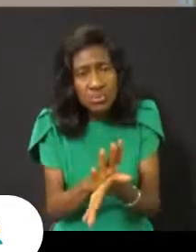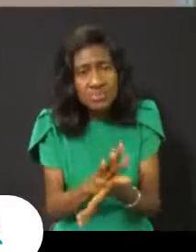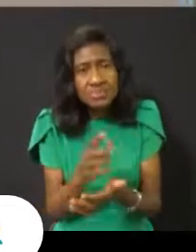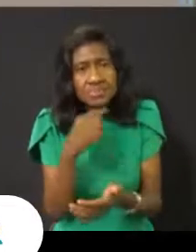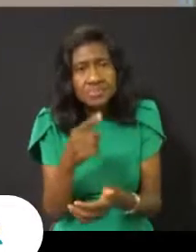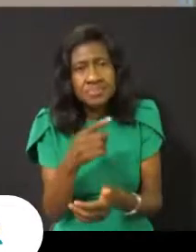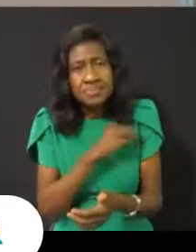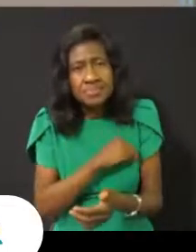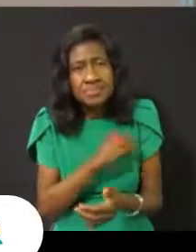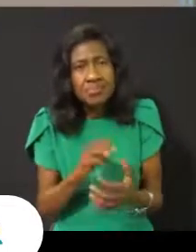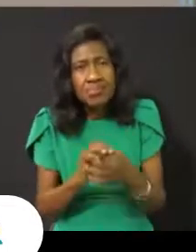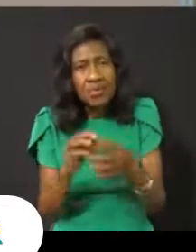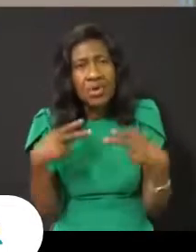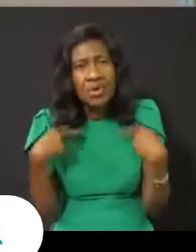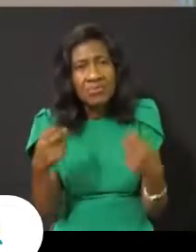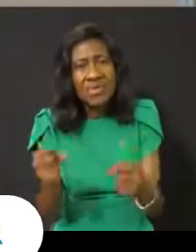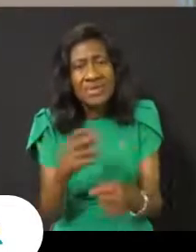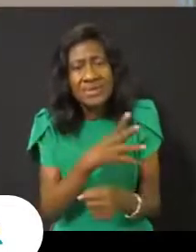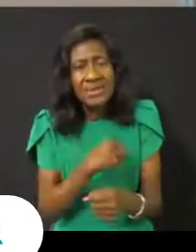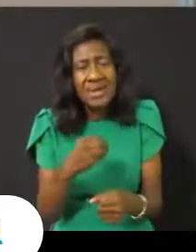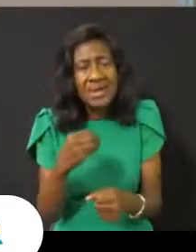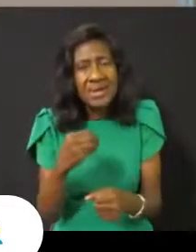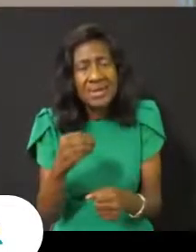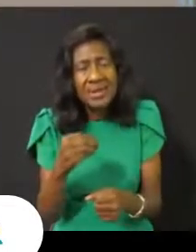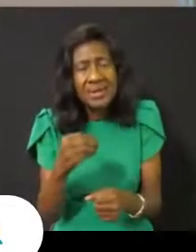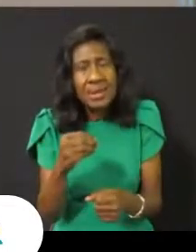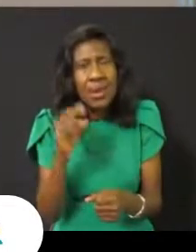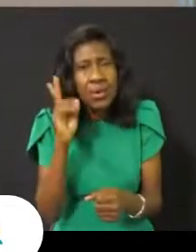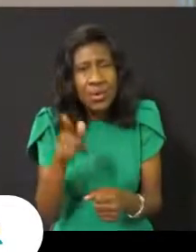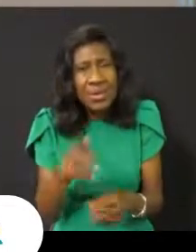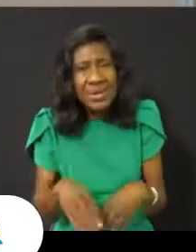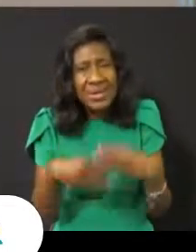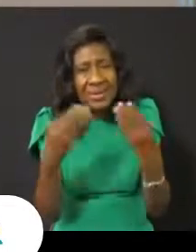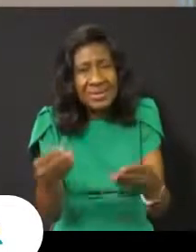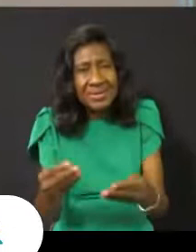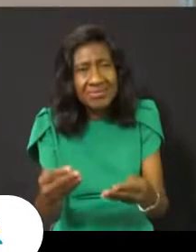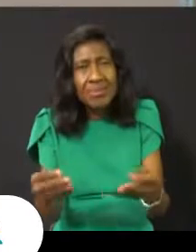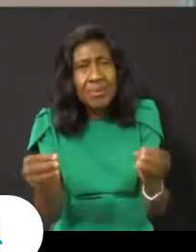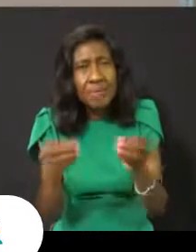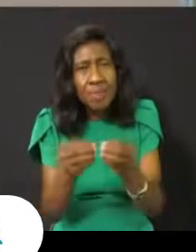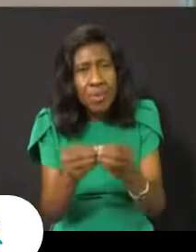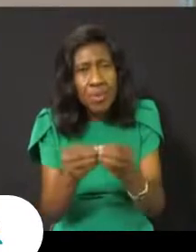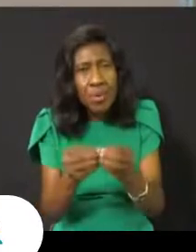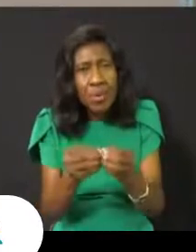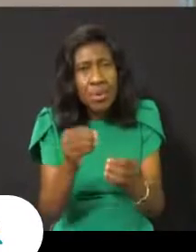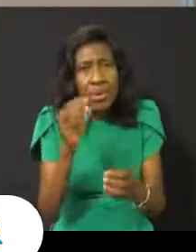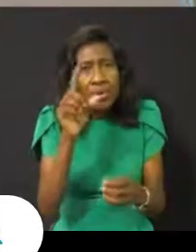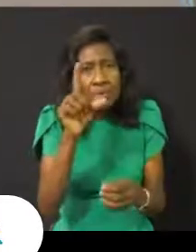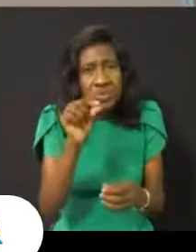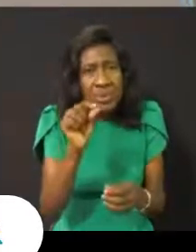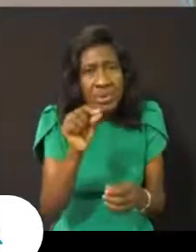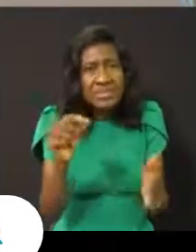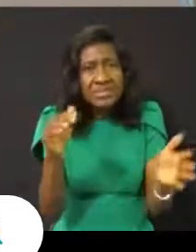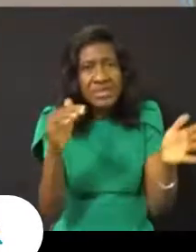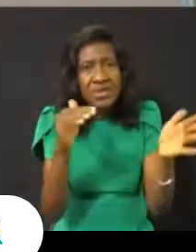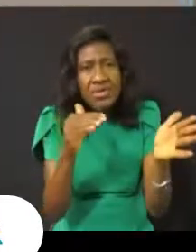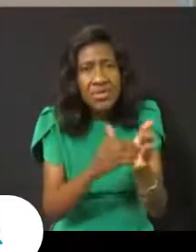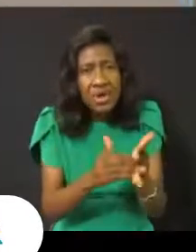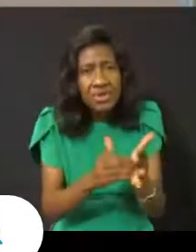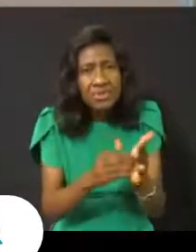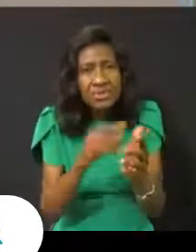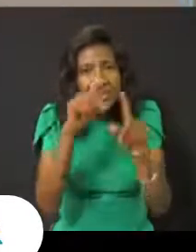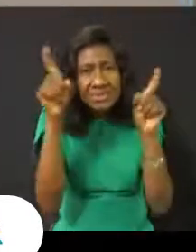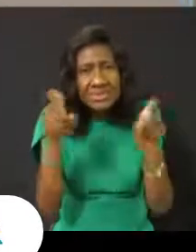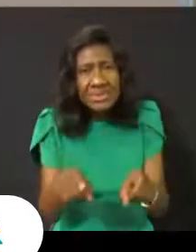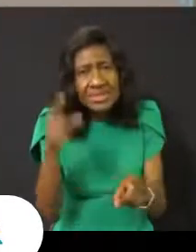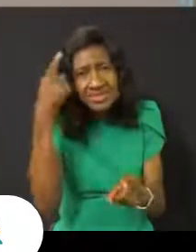has today made available to the Ministry of Education an additional supply of 20,000 tests for all